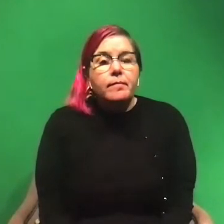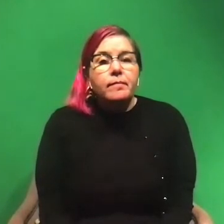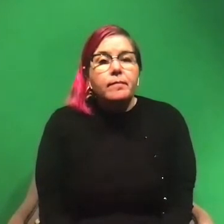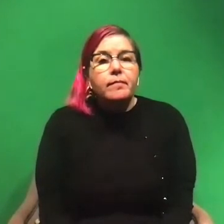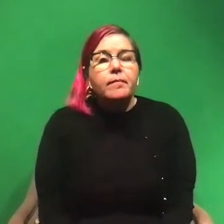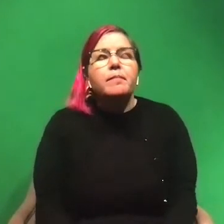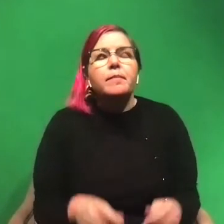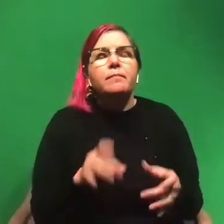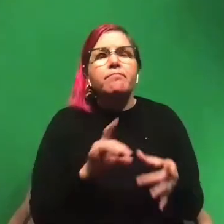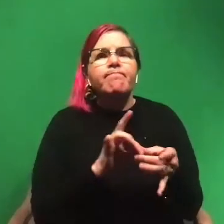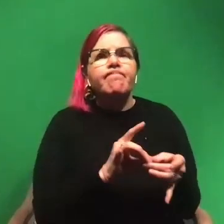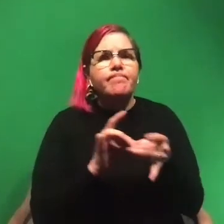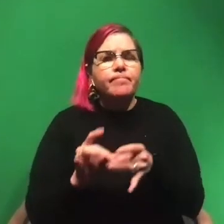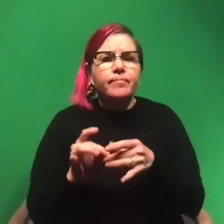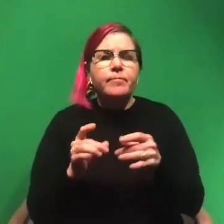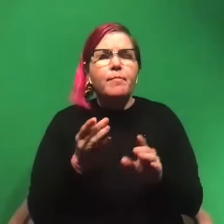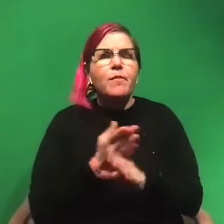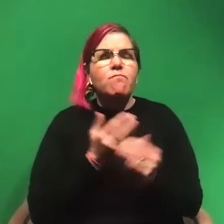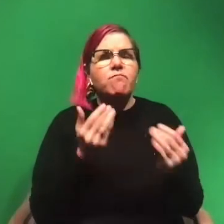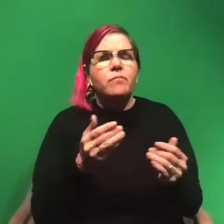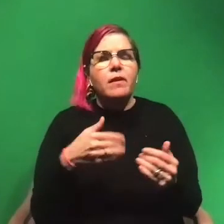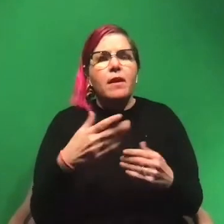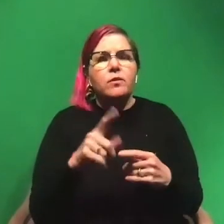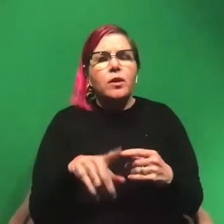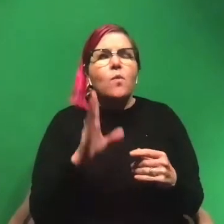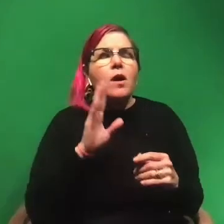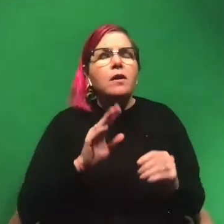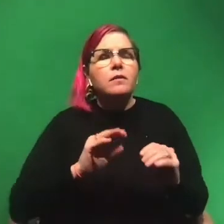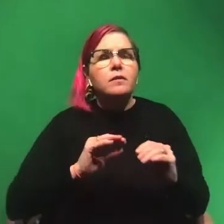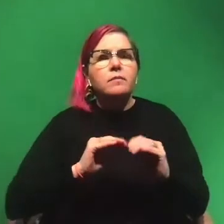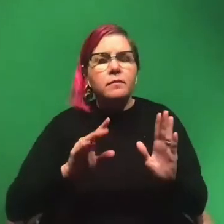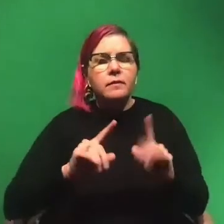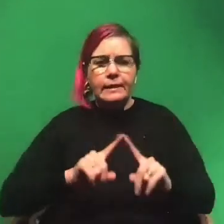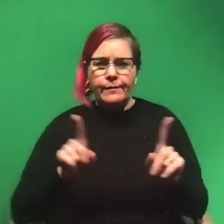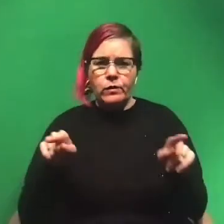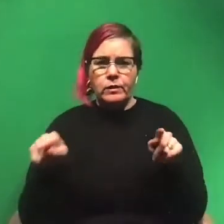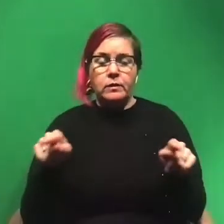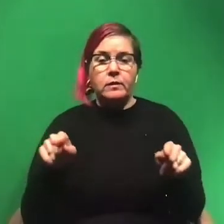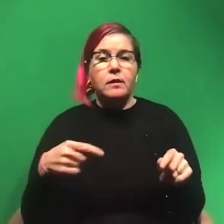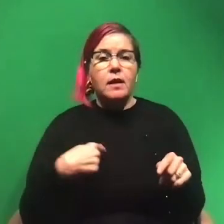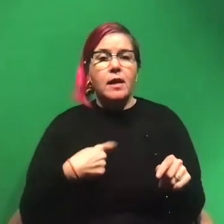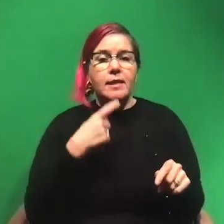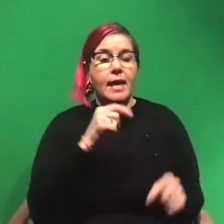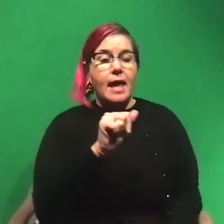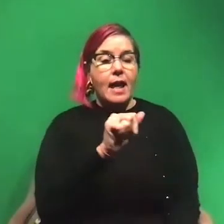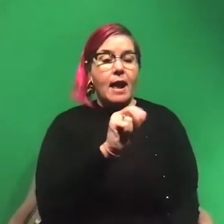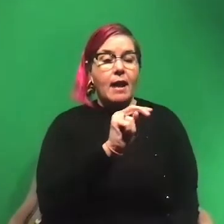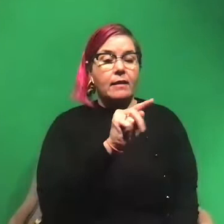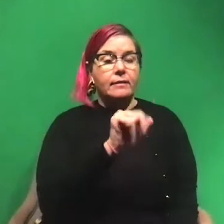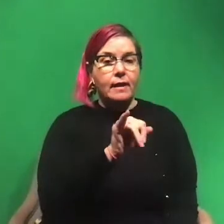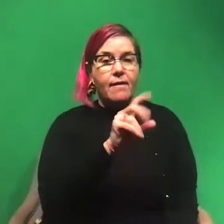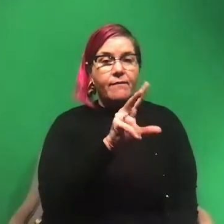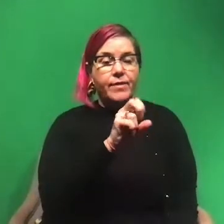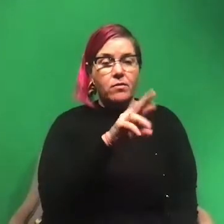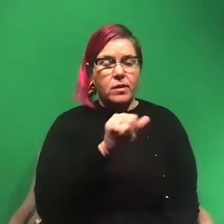realm, before we move on to the next question, I also want to make that difference that when we say antivirals, there's essentially, you can divide